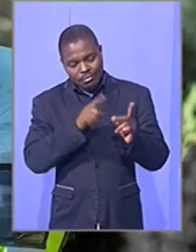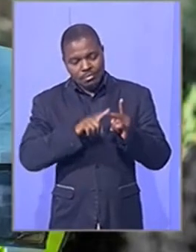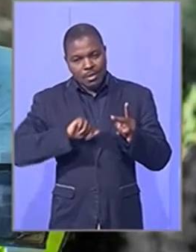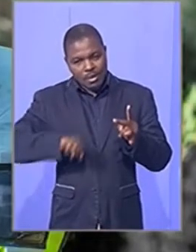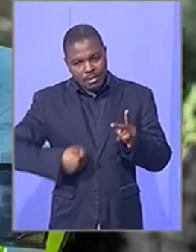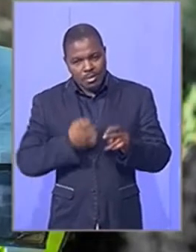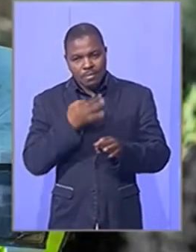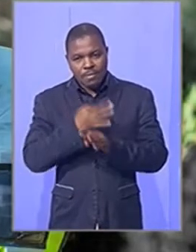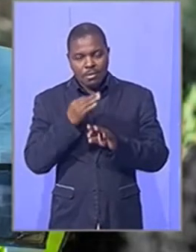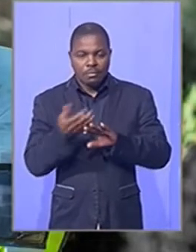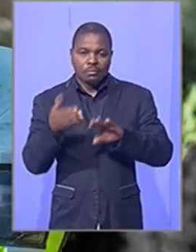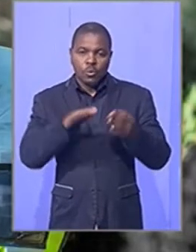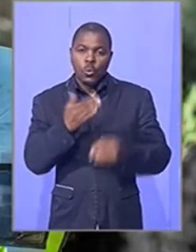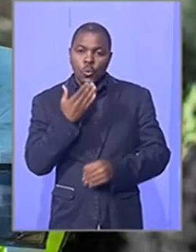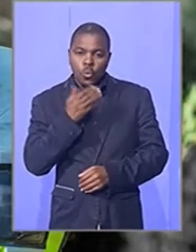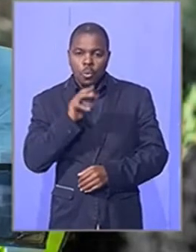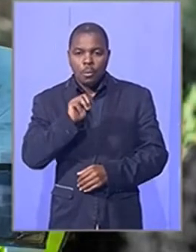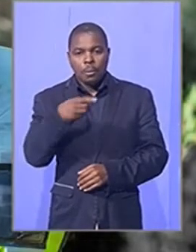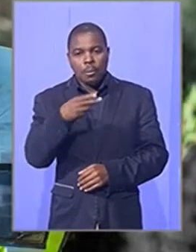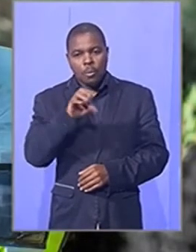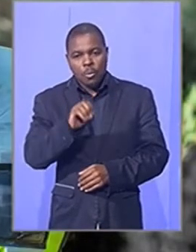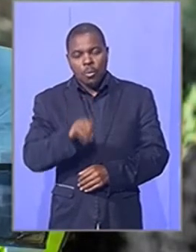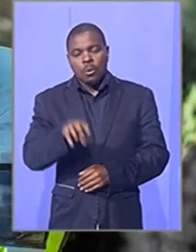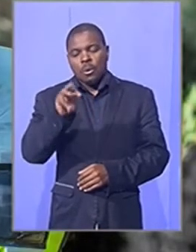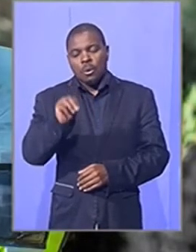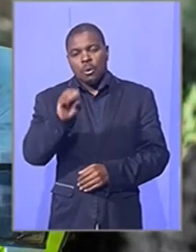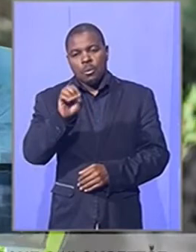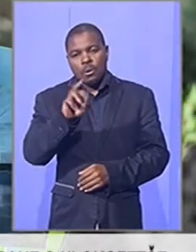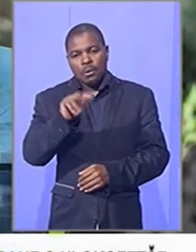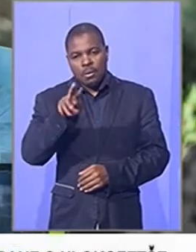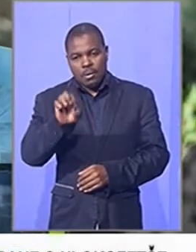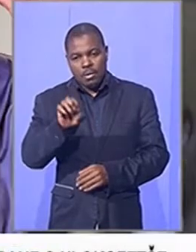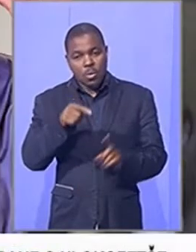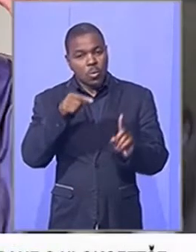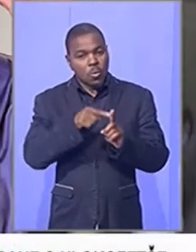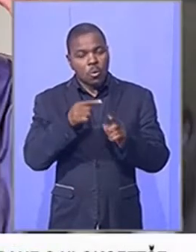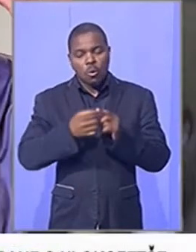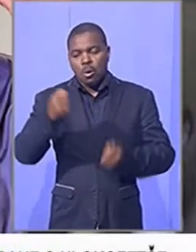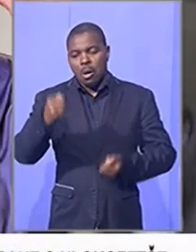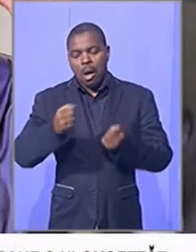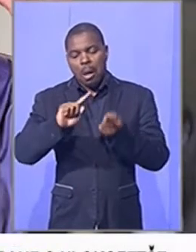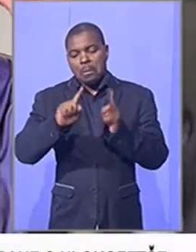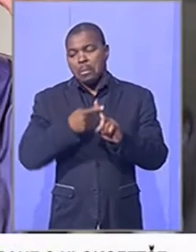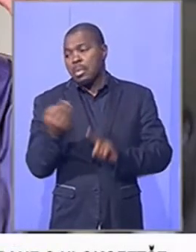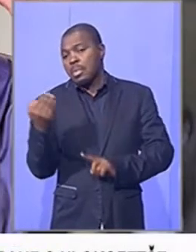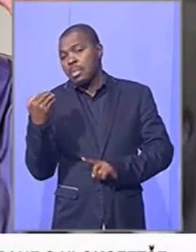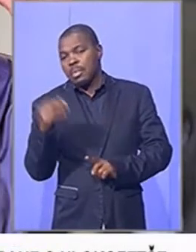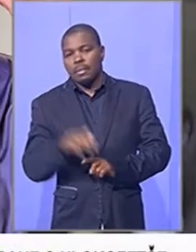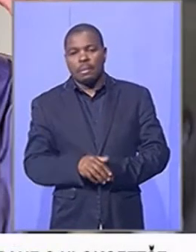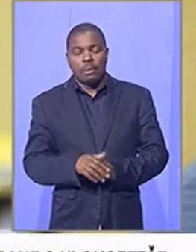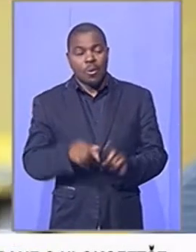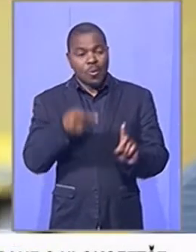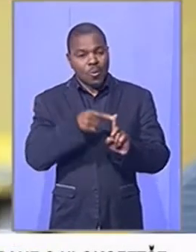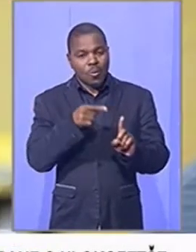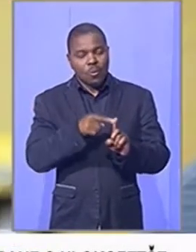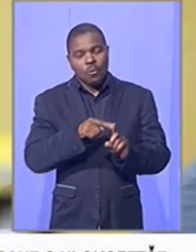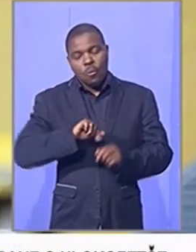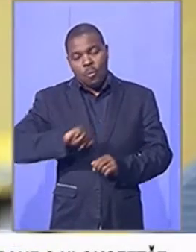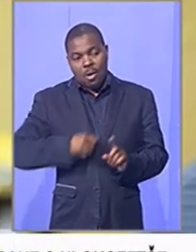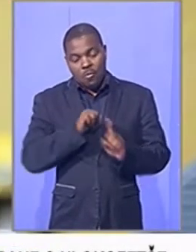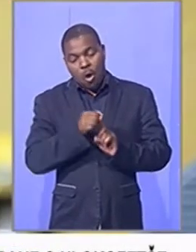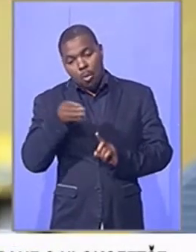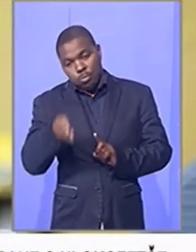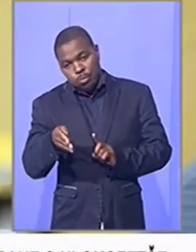father, Mpho Moerane, following his involvement in a motor vehicle accident. Mr. Moerane is succeeded by his